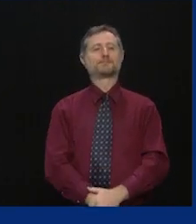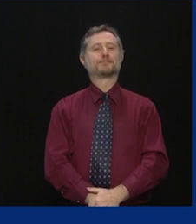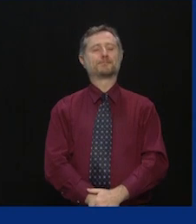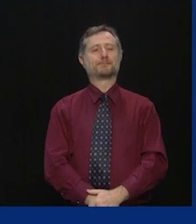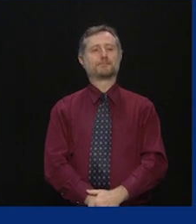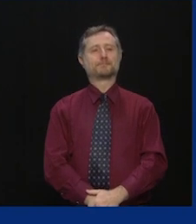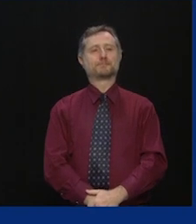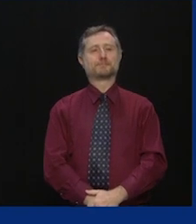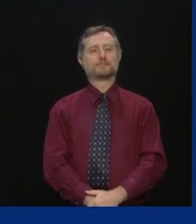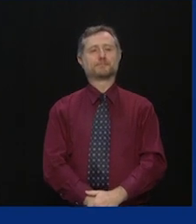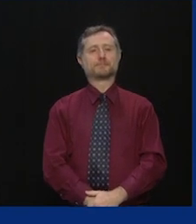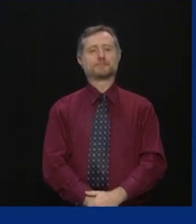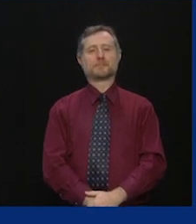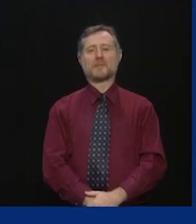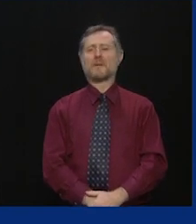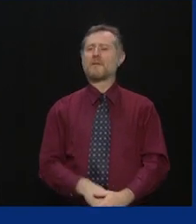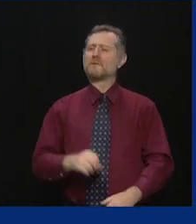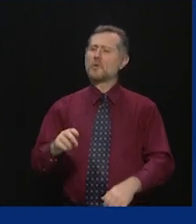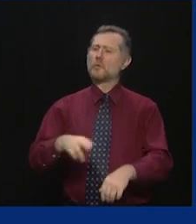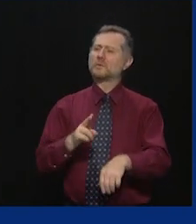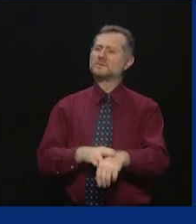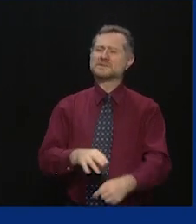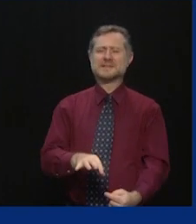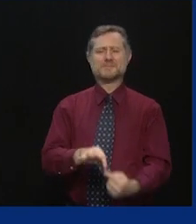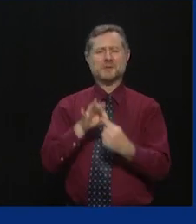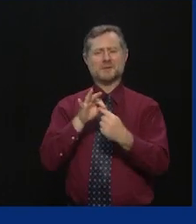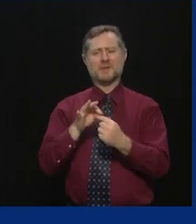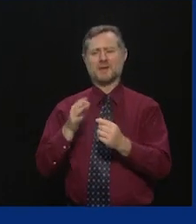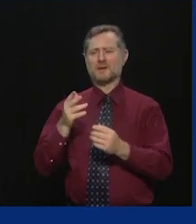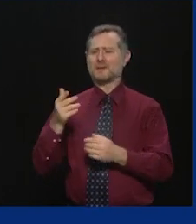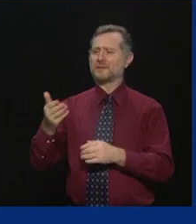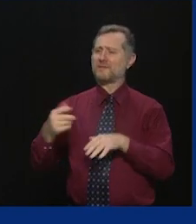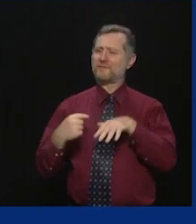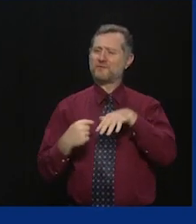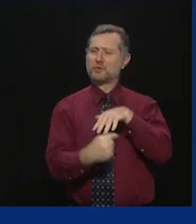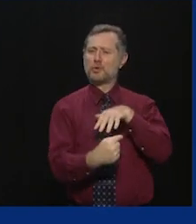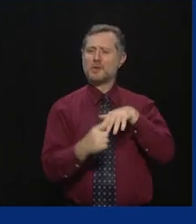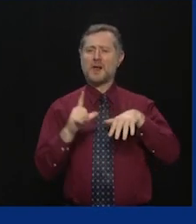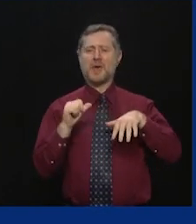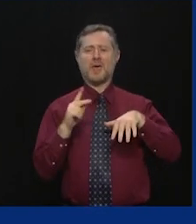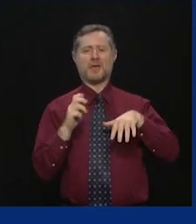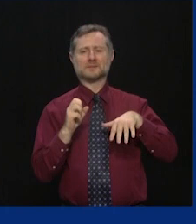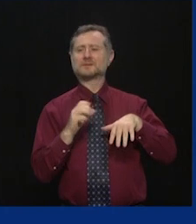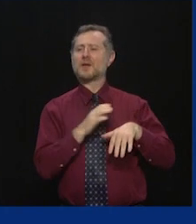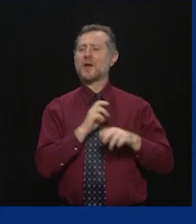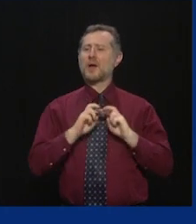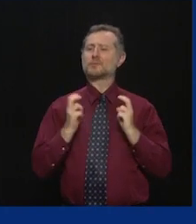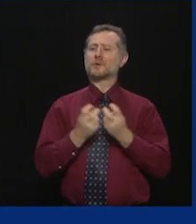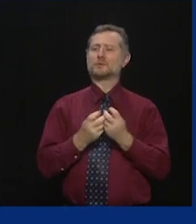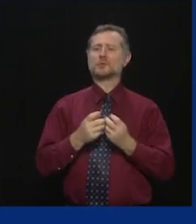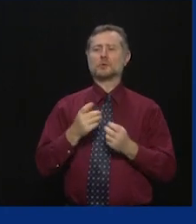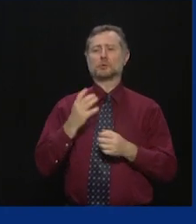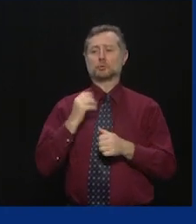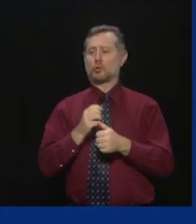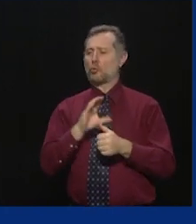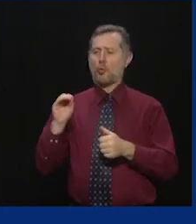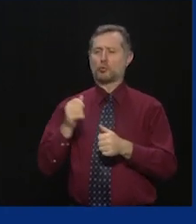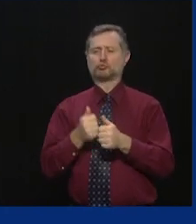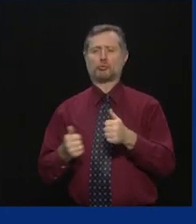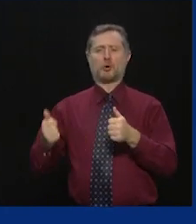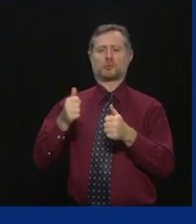And of course, a special welcome to the Finger Lakes Regional Economic Development Council co-chair and former Lieutenant Governor Bob Duffy of the Greater Rochester